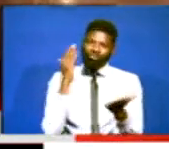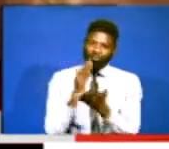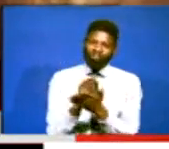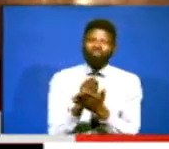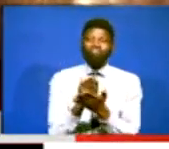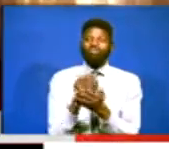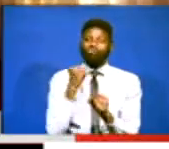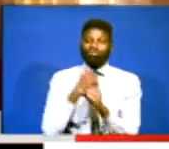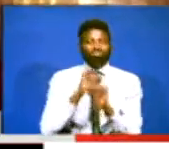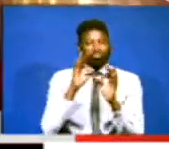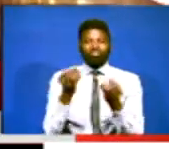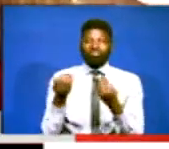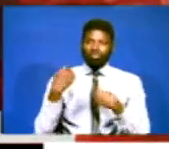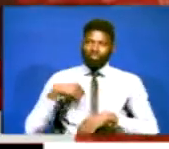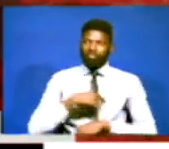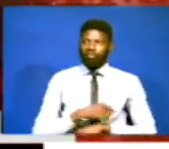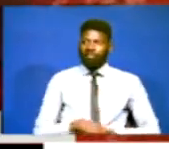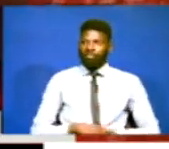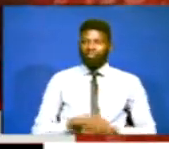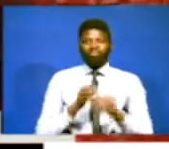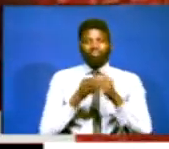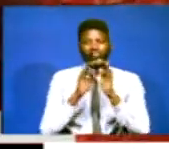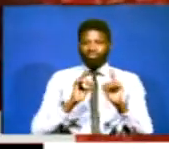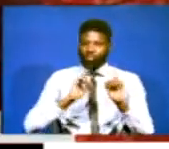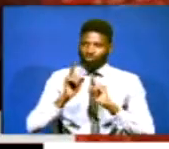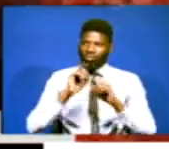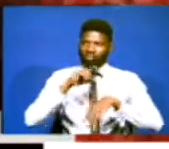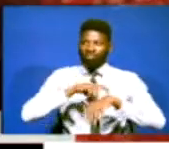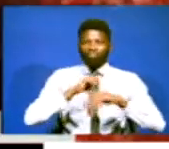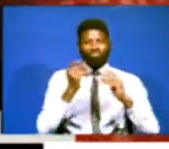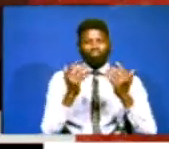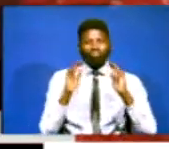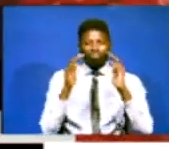leaders were speaking during the homecoming of Culture and Heritage Principal Secretary Ummi Bashir.